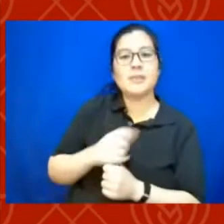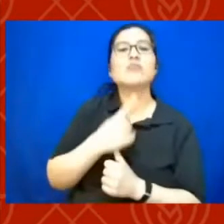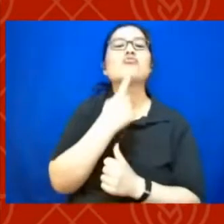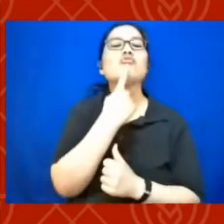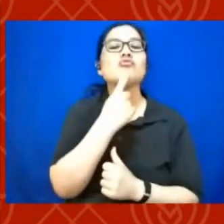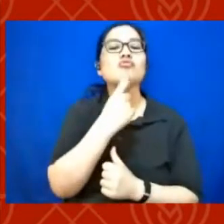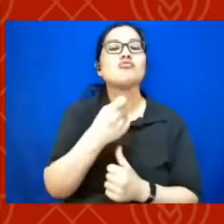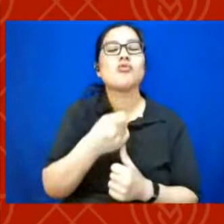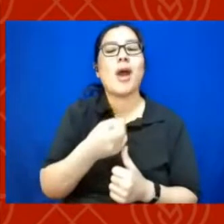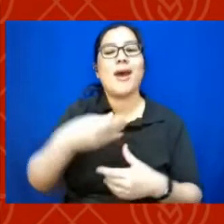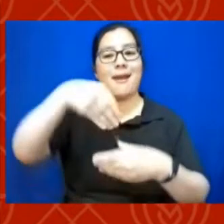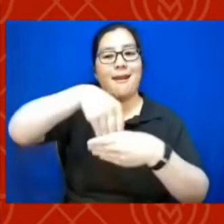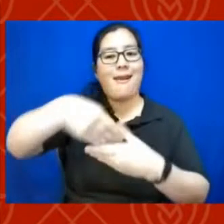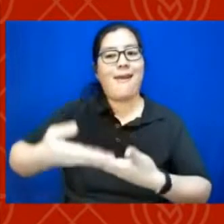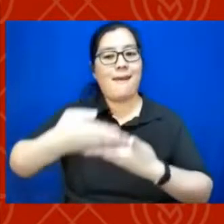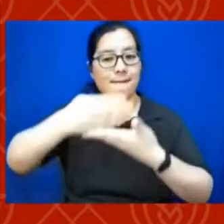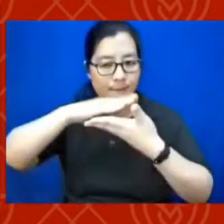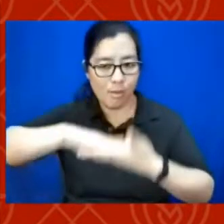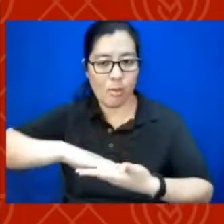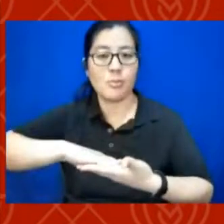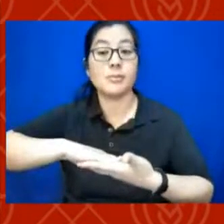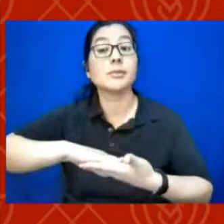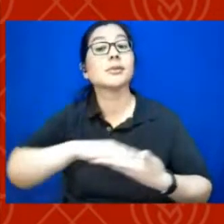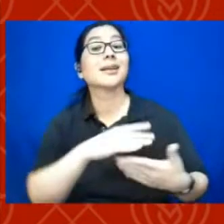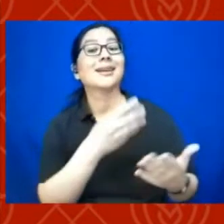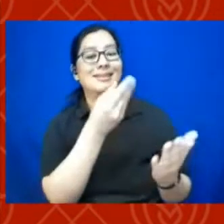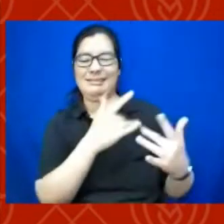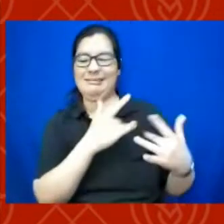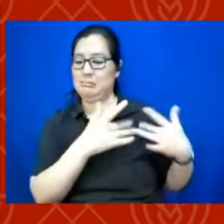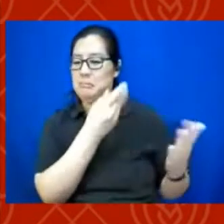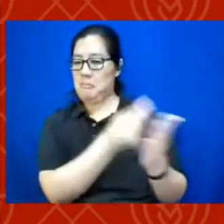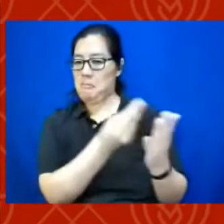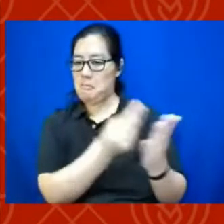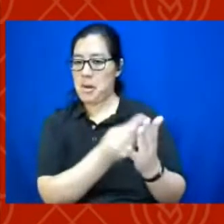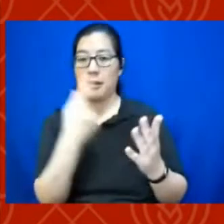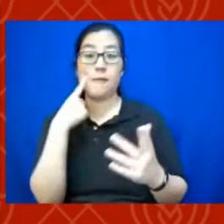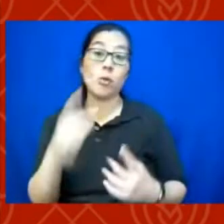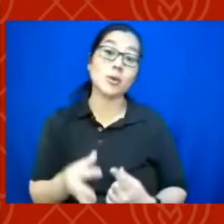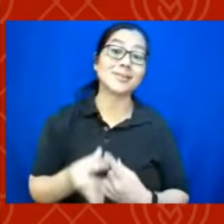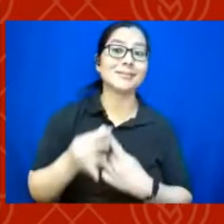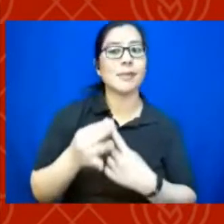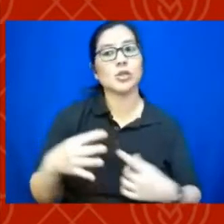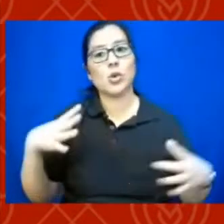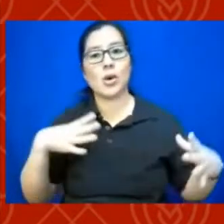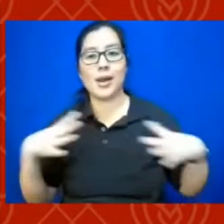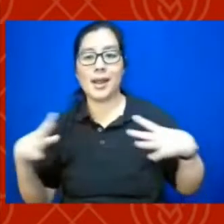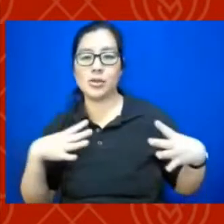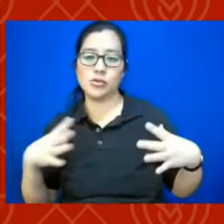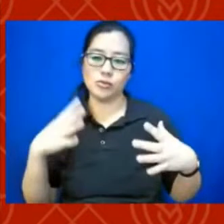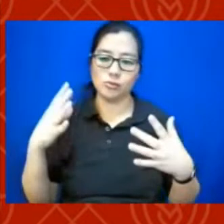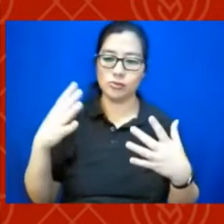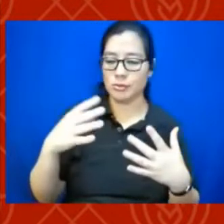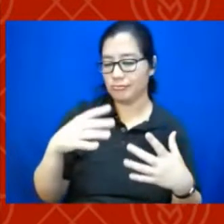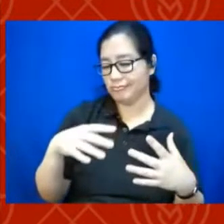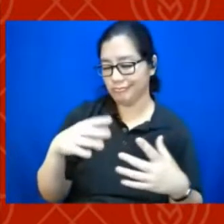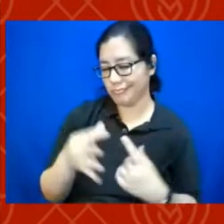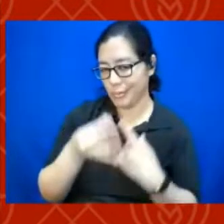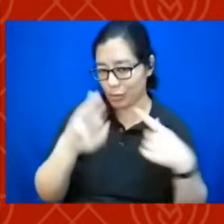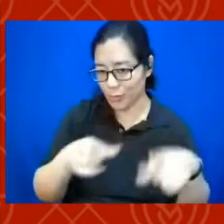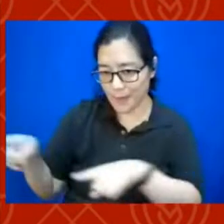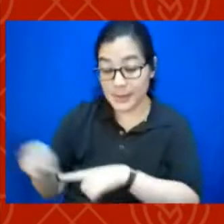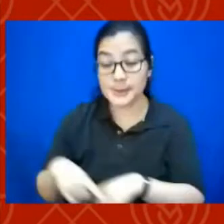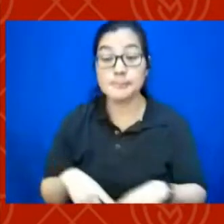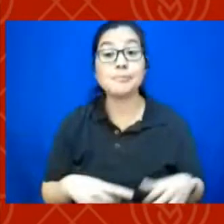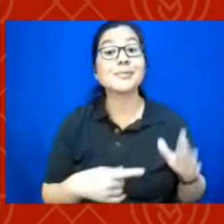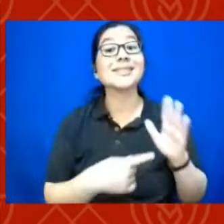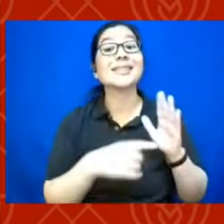hongbao. It is a monetary gift during holidays and special occasions. Red envelopes symbolize good luck and fortune, and